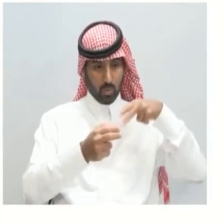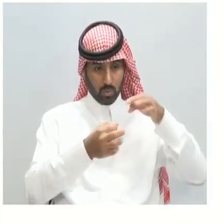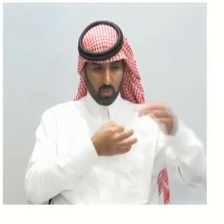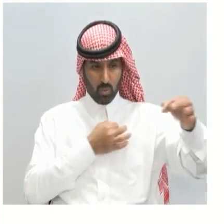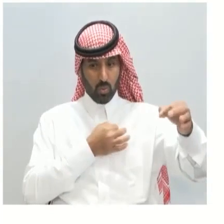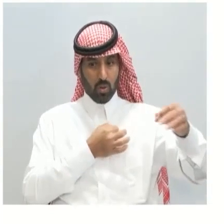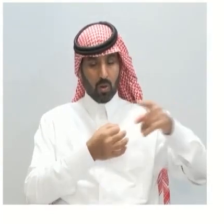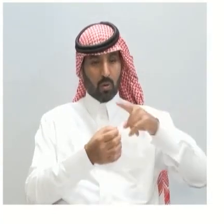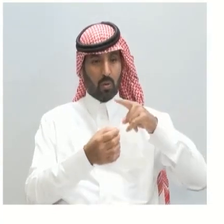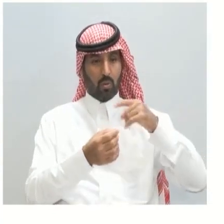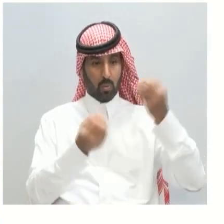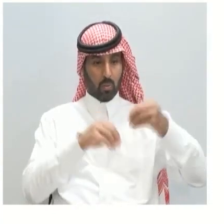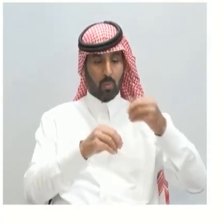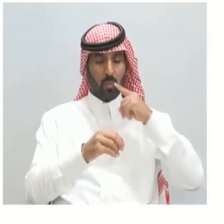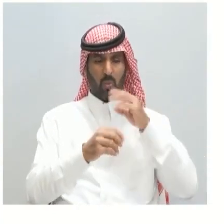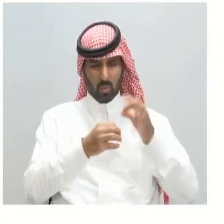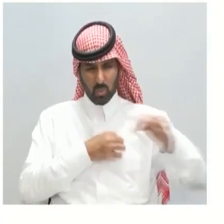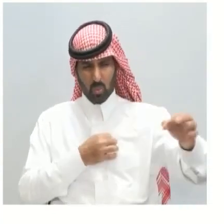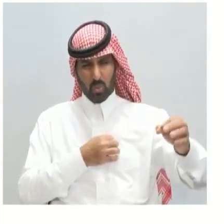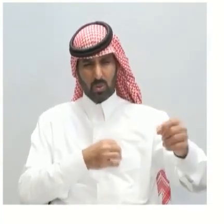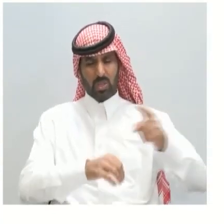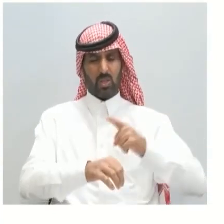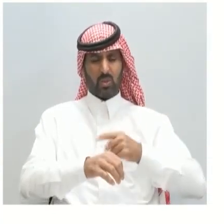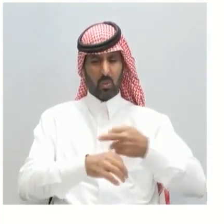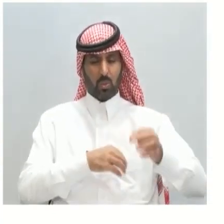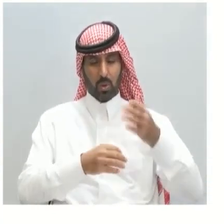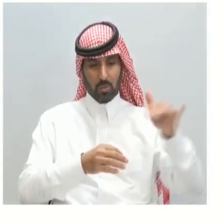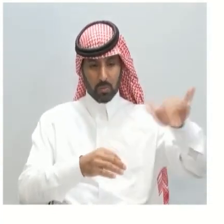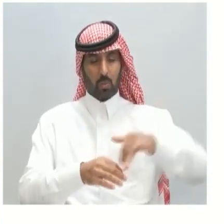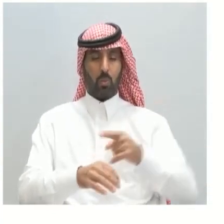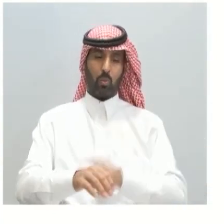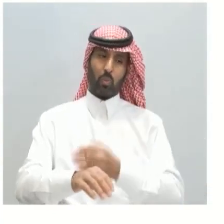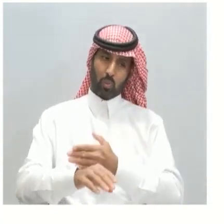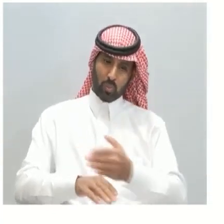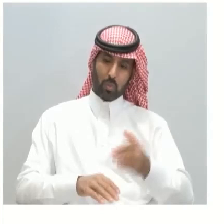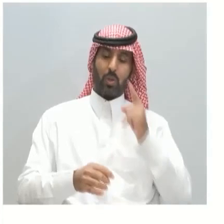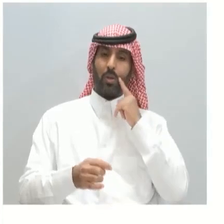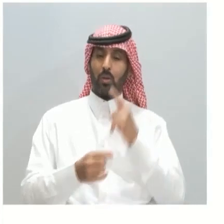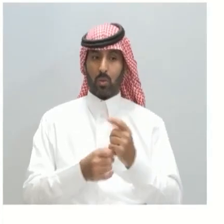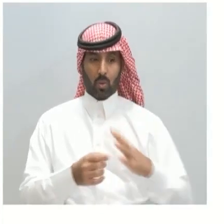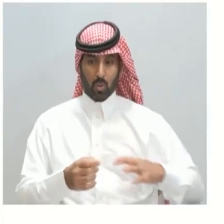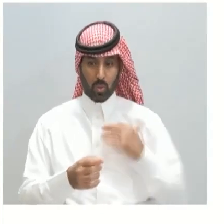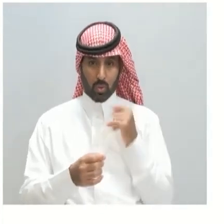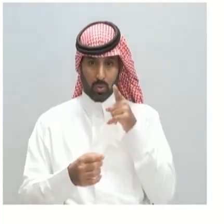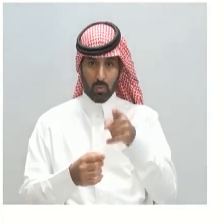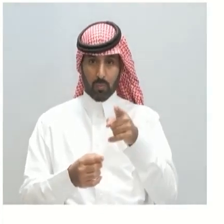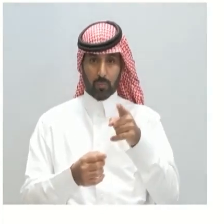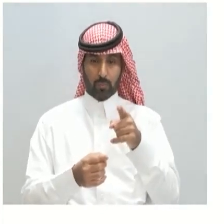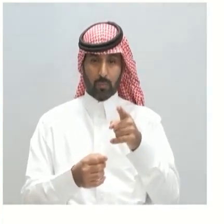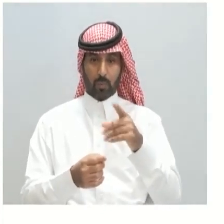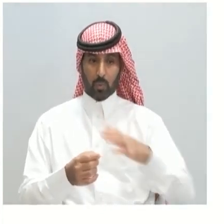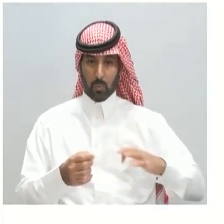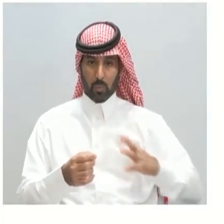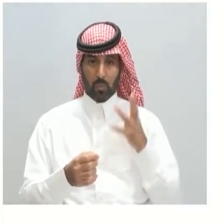The farther we run, the longer it will take us to get back, of course. The richer you are, when you